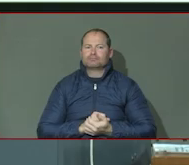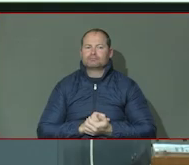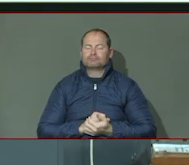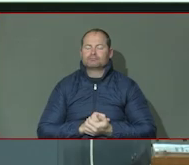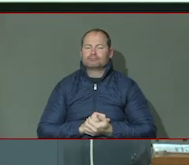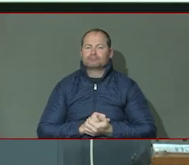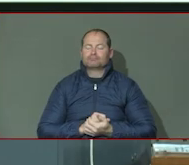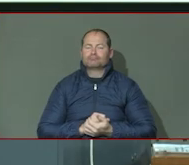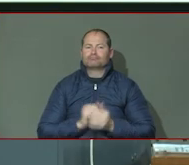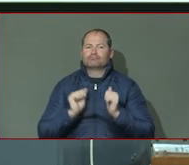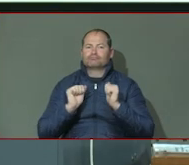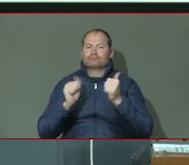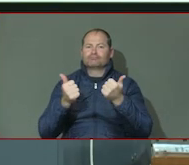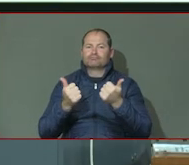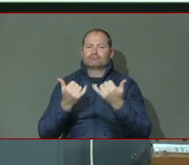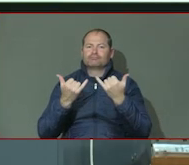All right, let's stop there.